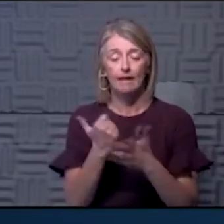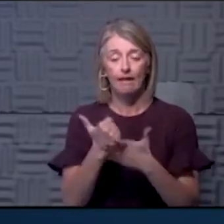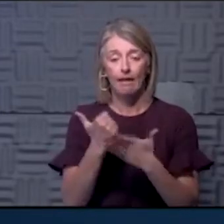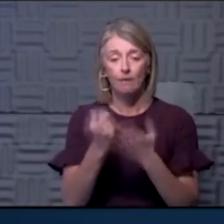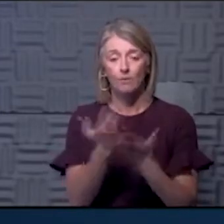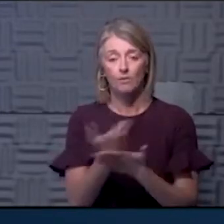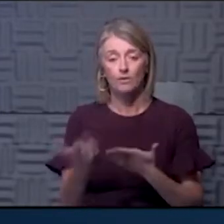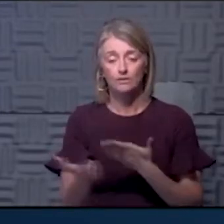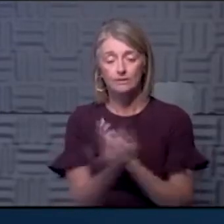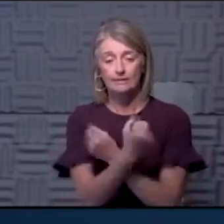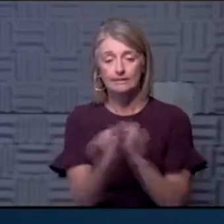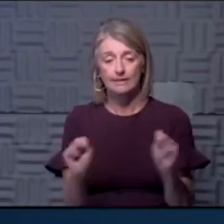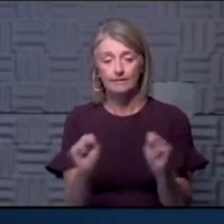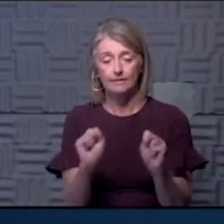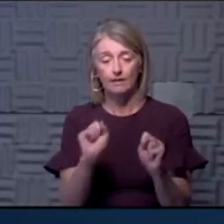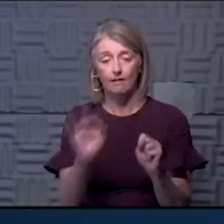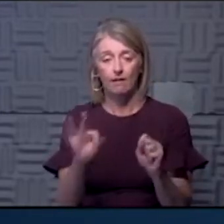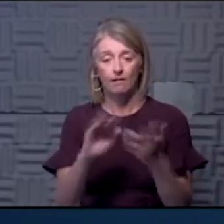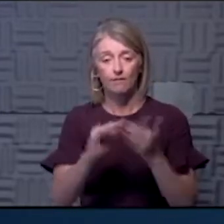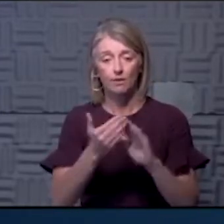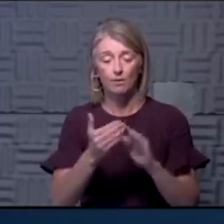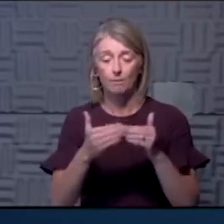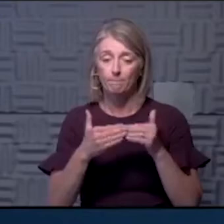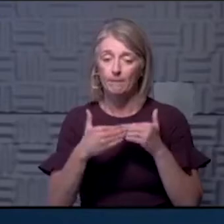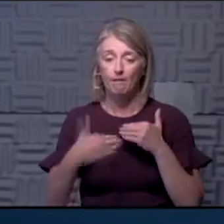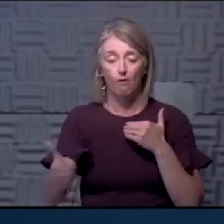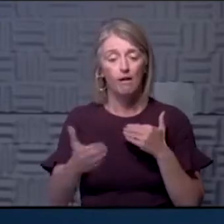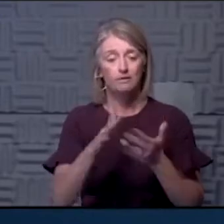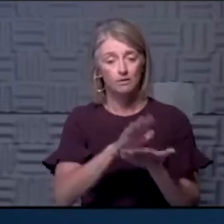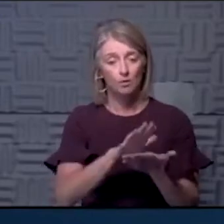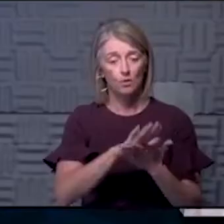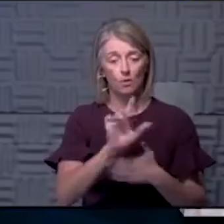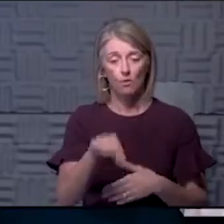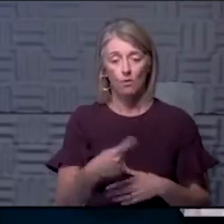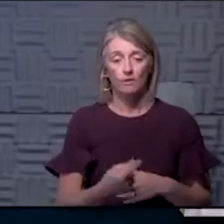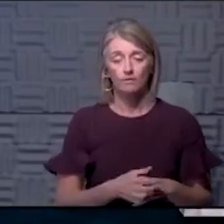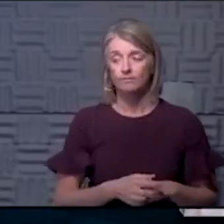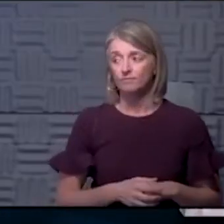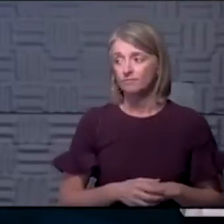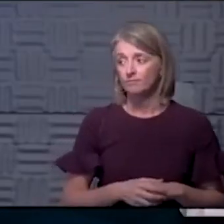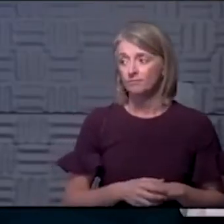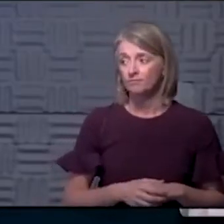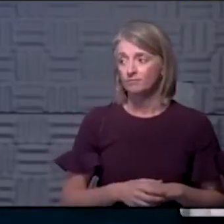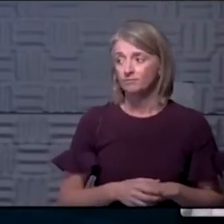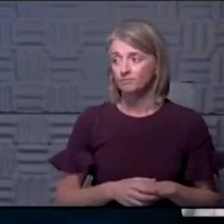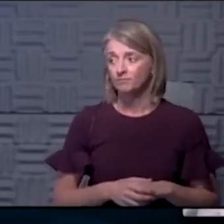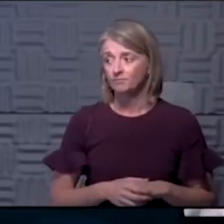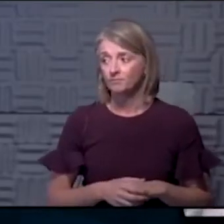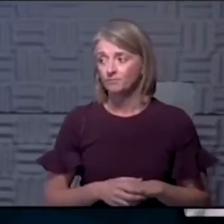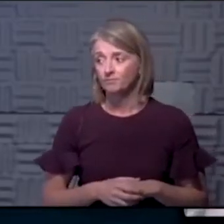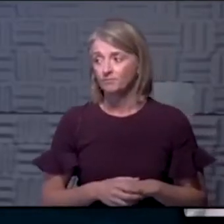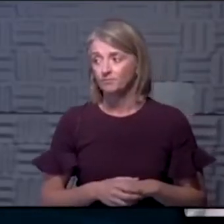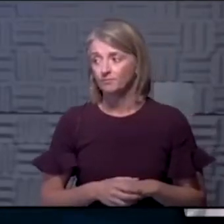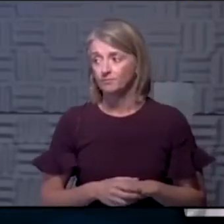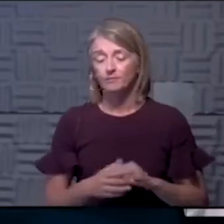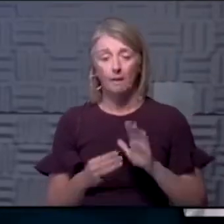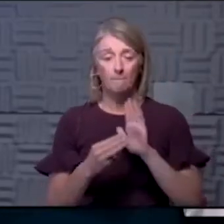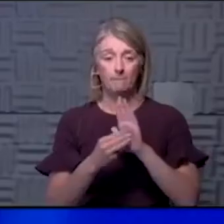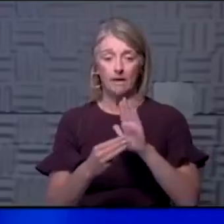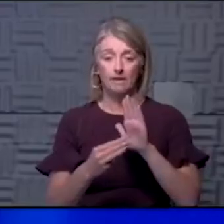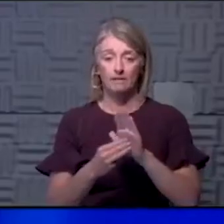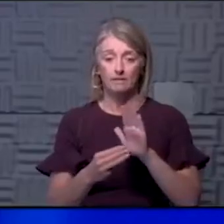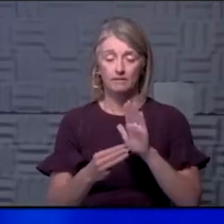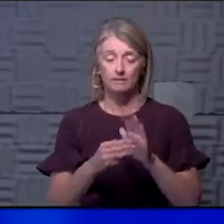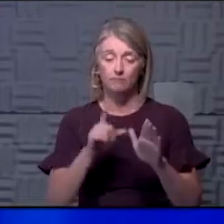and the safety of the community beyond the campus. Just a few shout outs because this is a combined effort. The modeling is a big deal. We've